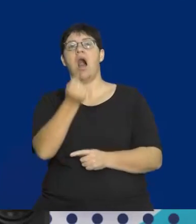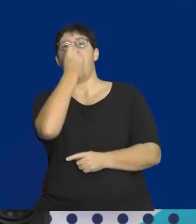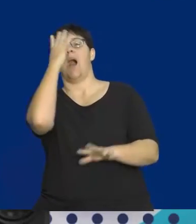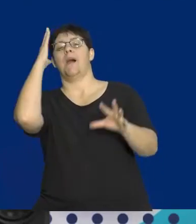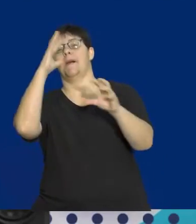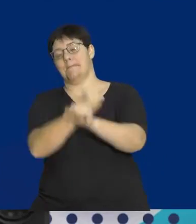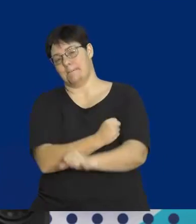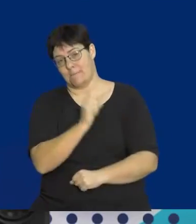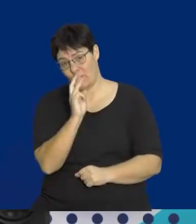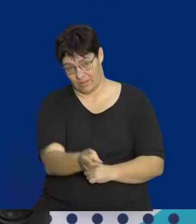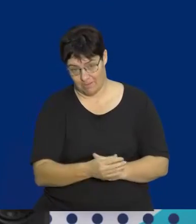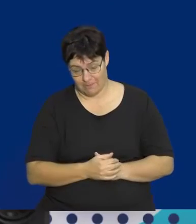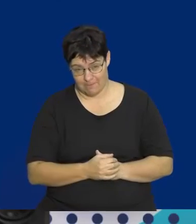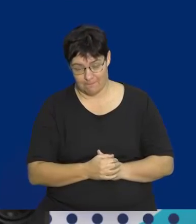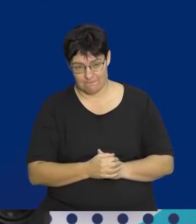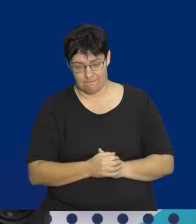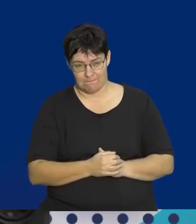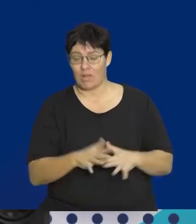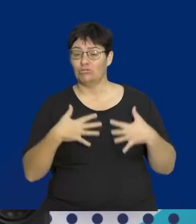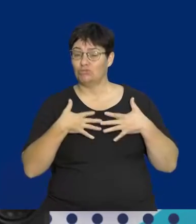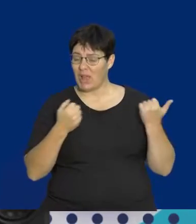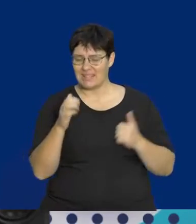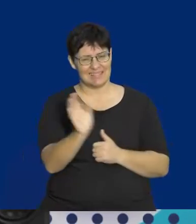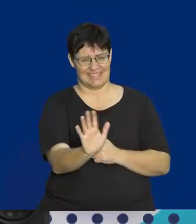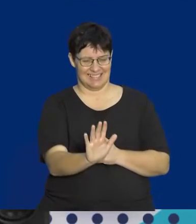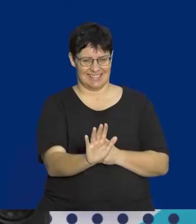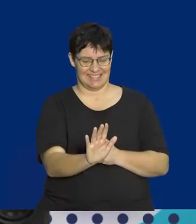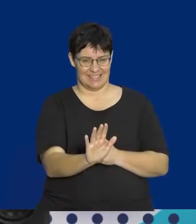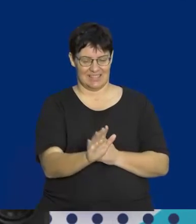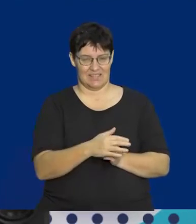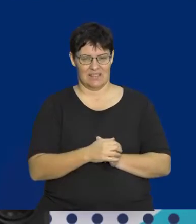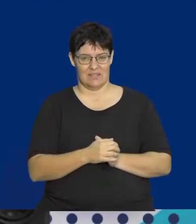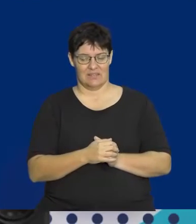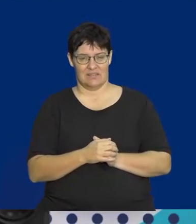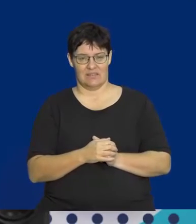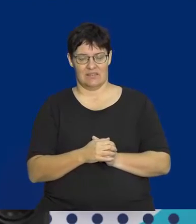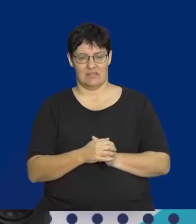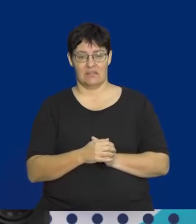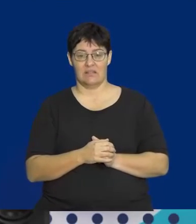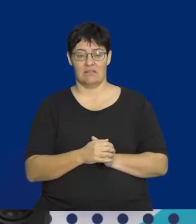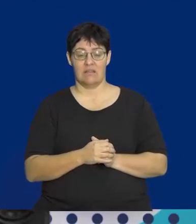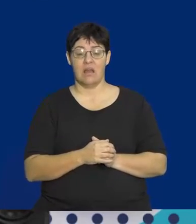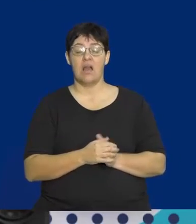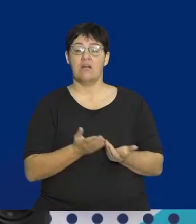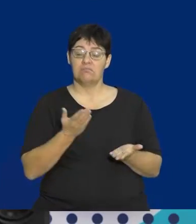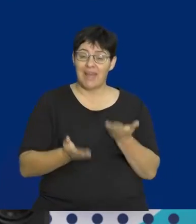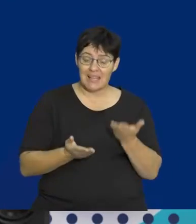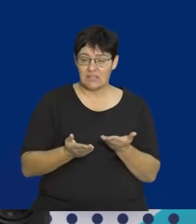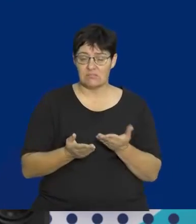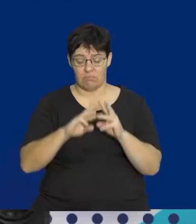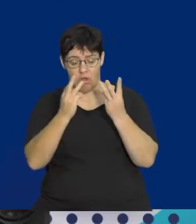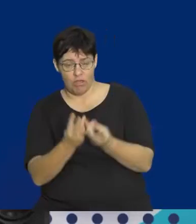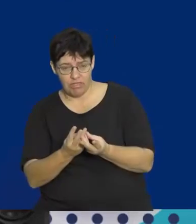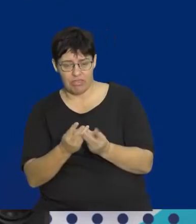trick to those, okay? But don't stress about it. With regards to the mass of the Earth and the